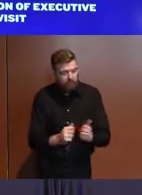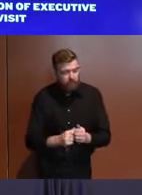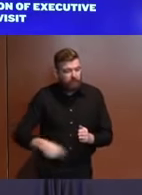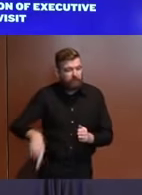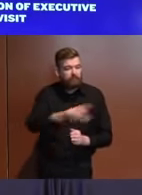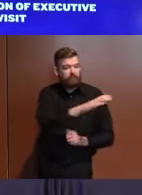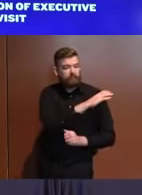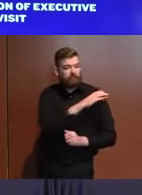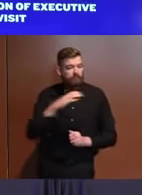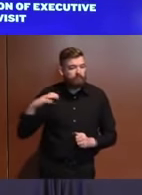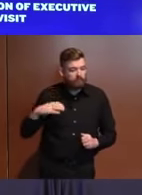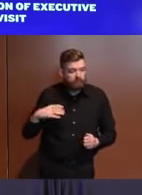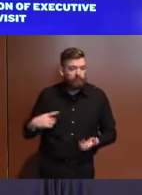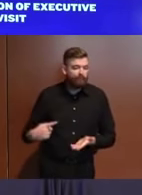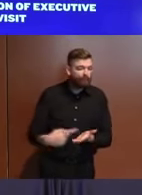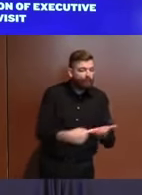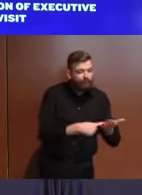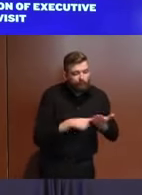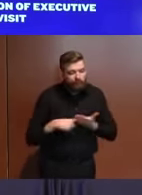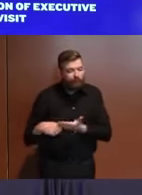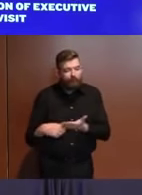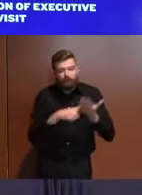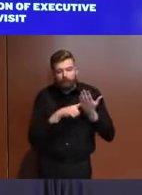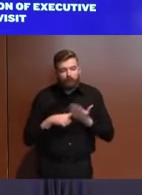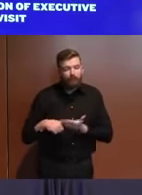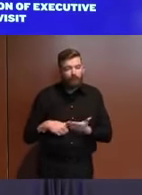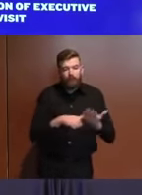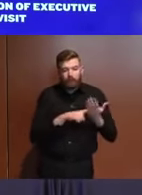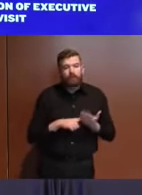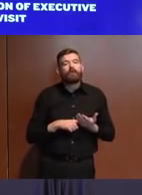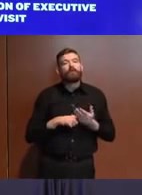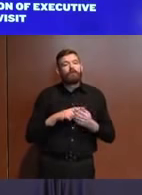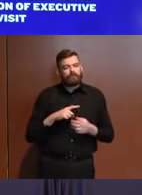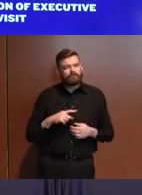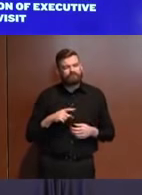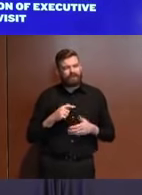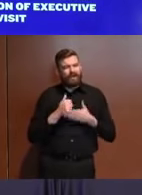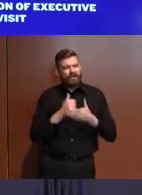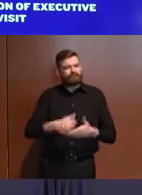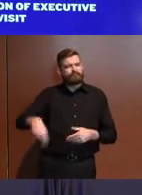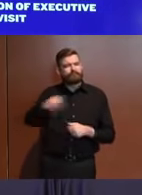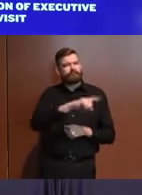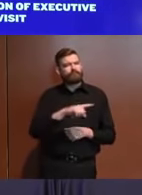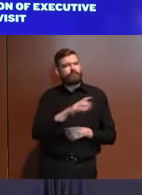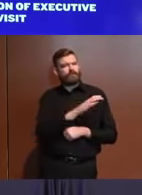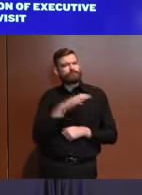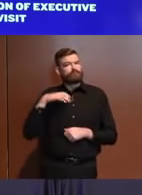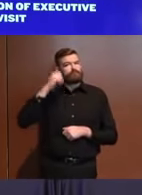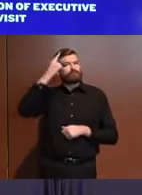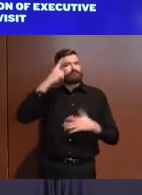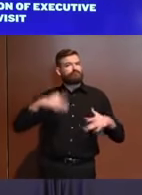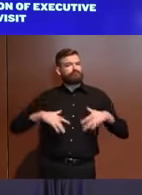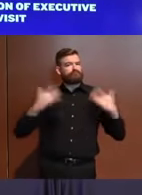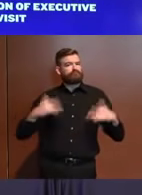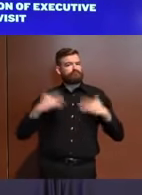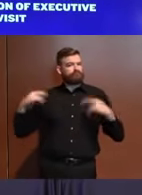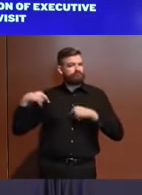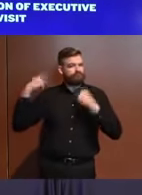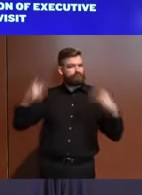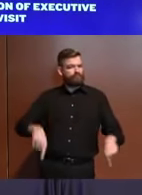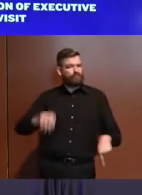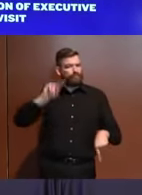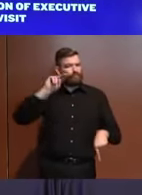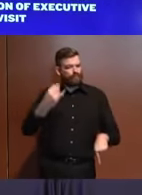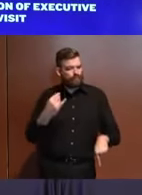legislature up to speed. They've been great, by the way. I just exchanged calls. I didn't get them with Steve Sweeney coming in here.